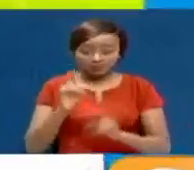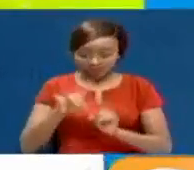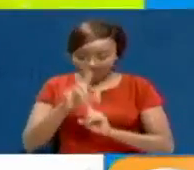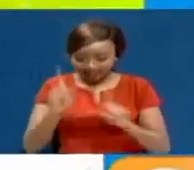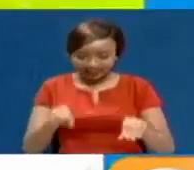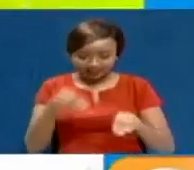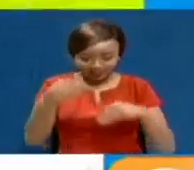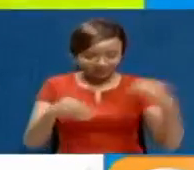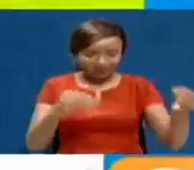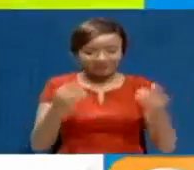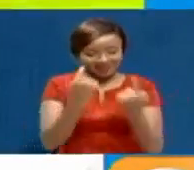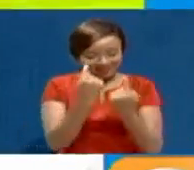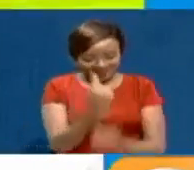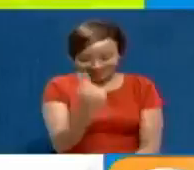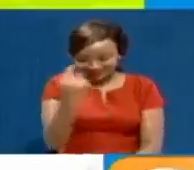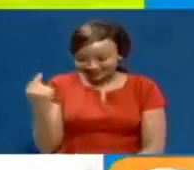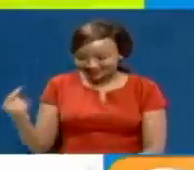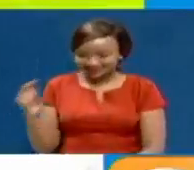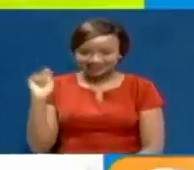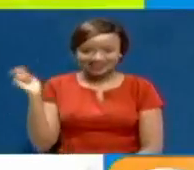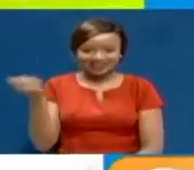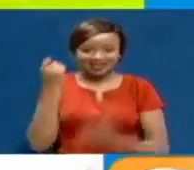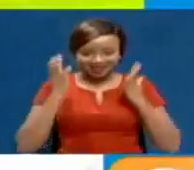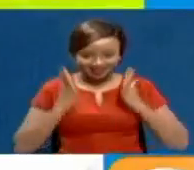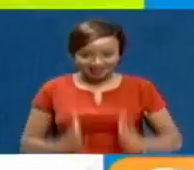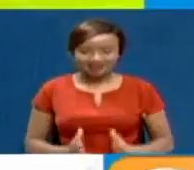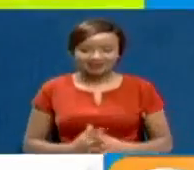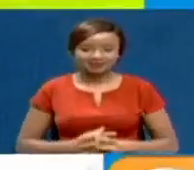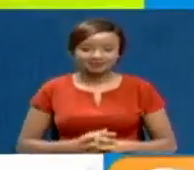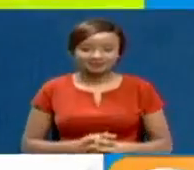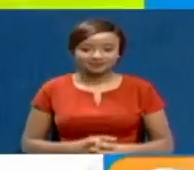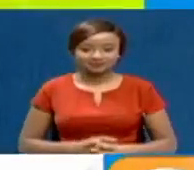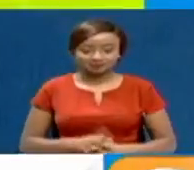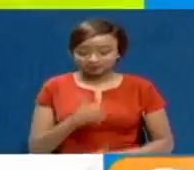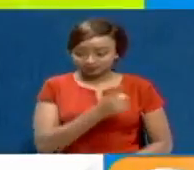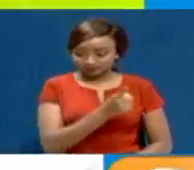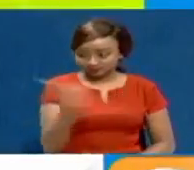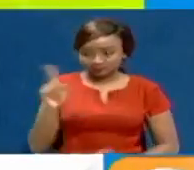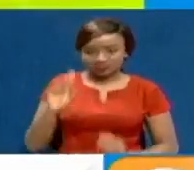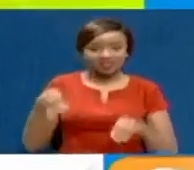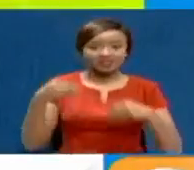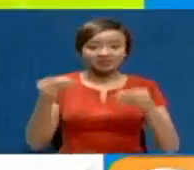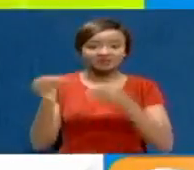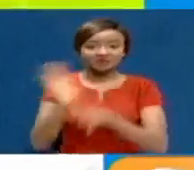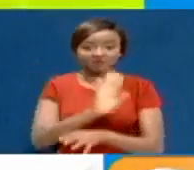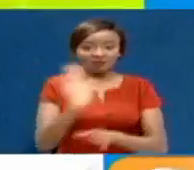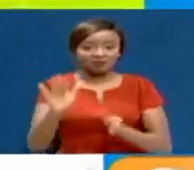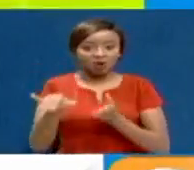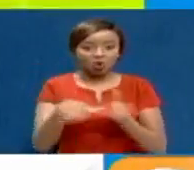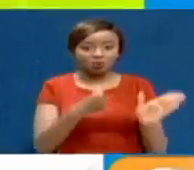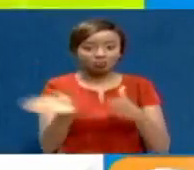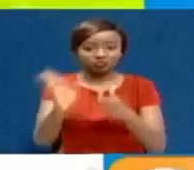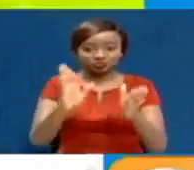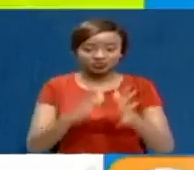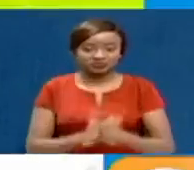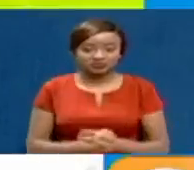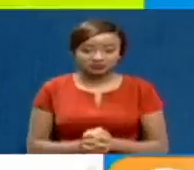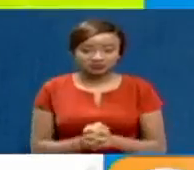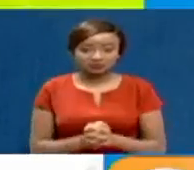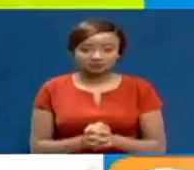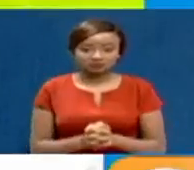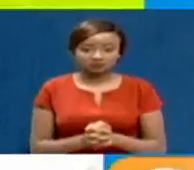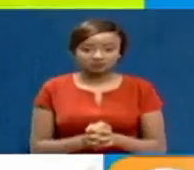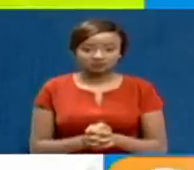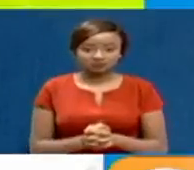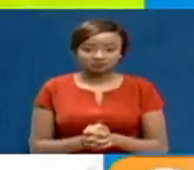every child, every Kenyan child, will have been given the opportunity to